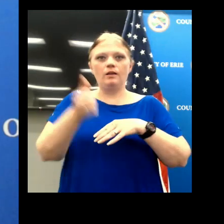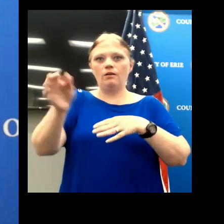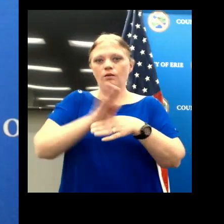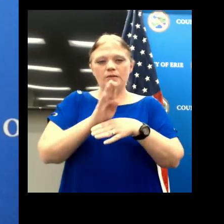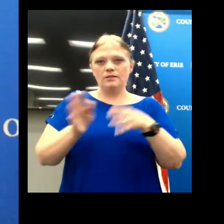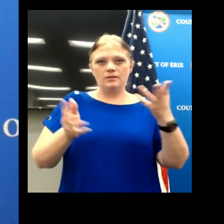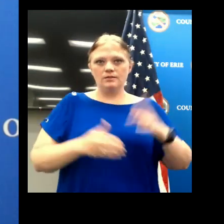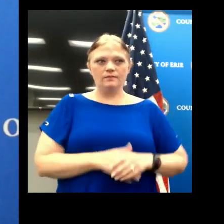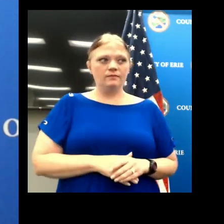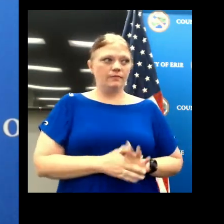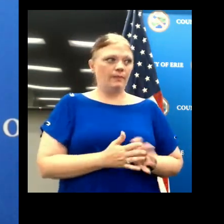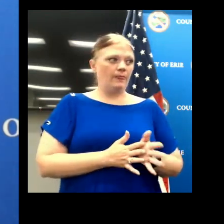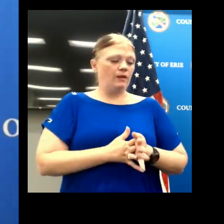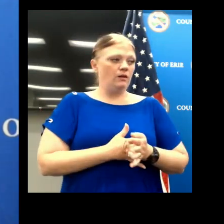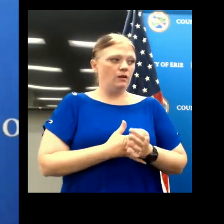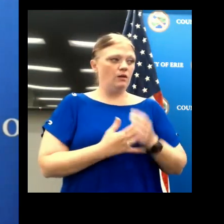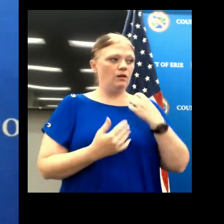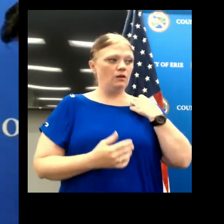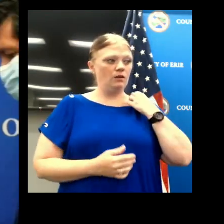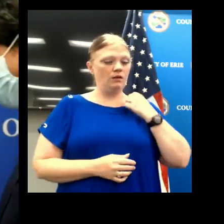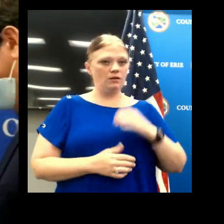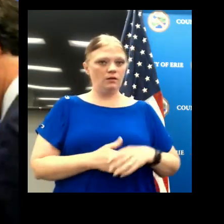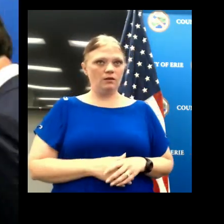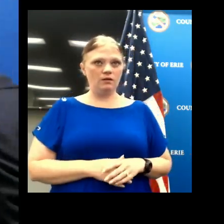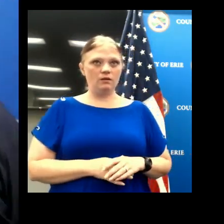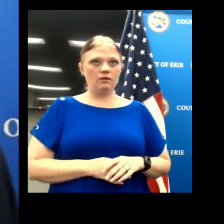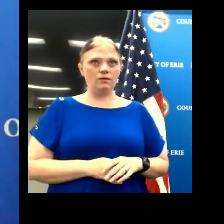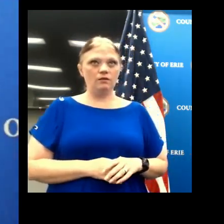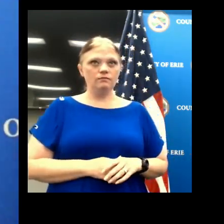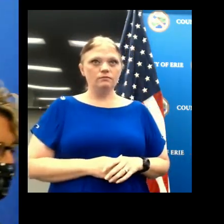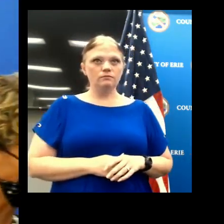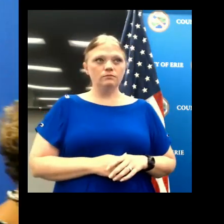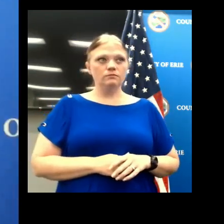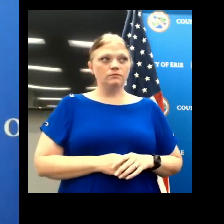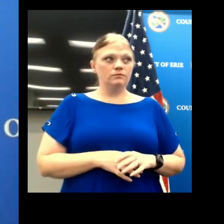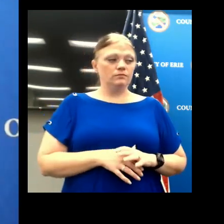business. So I'm going to turn over to the county executive.